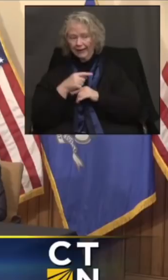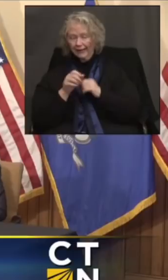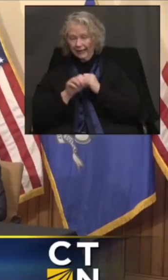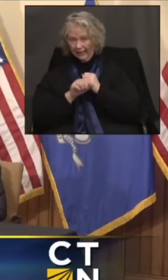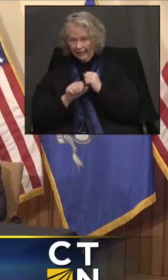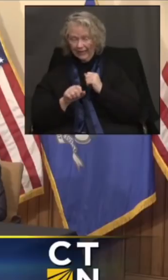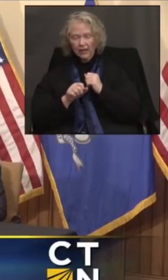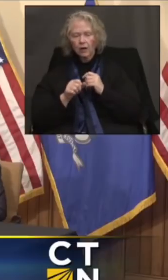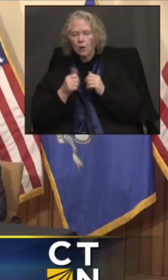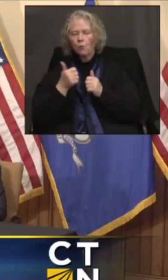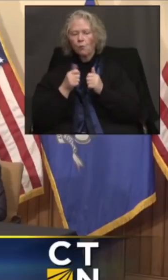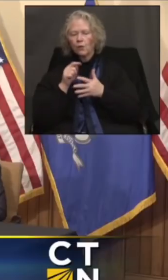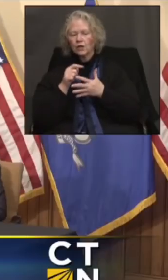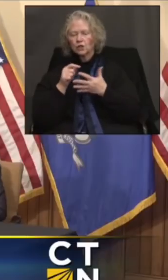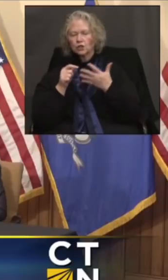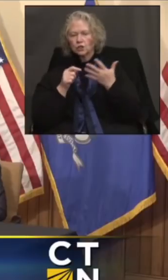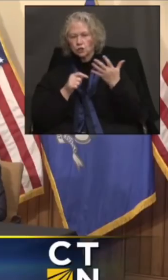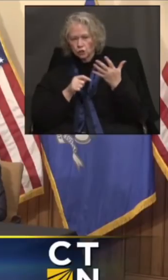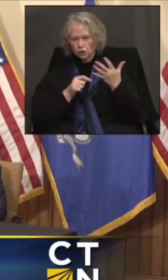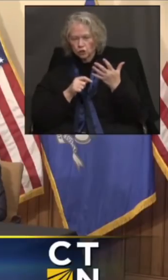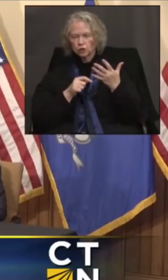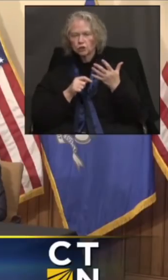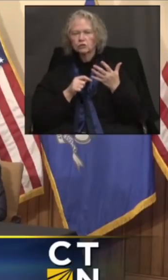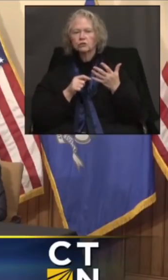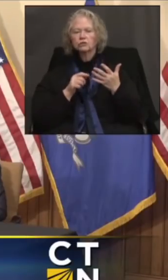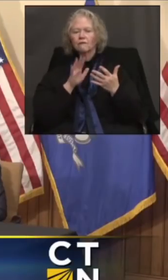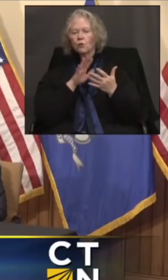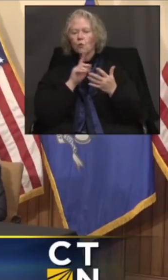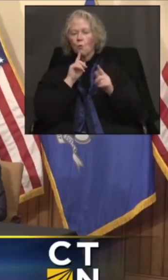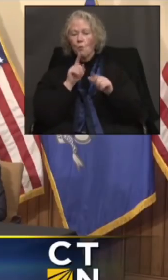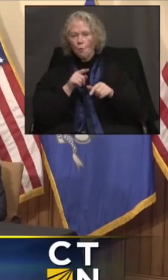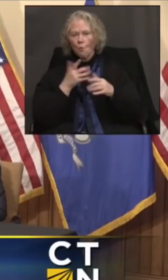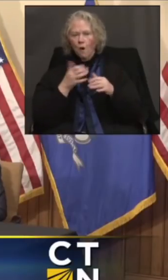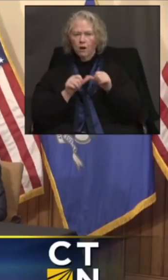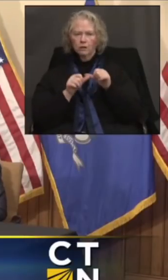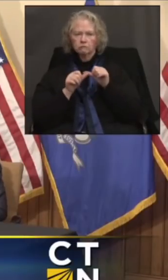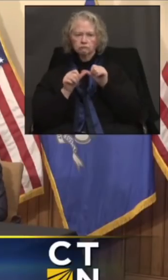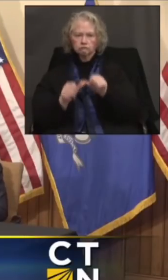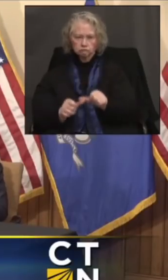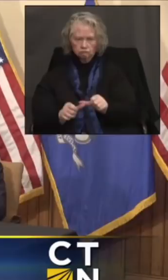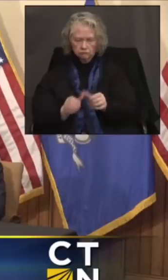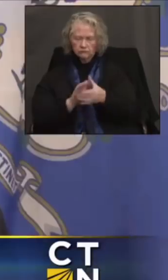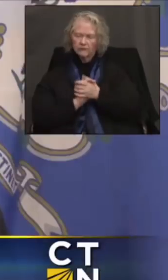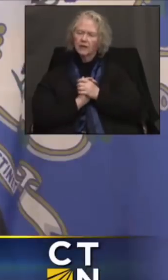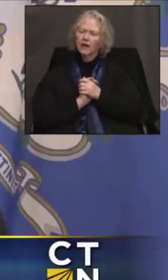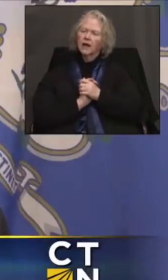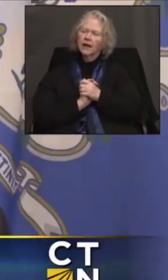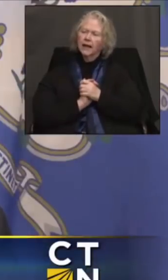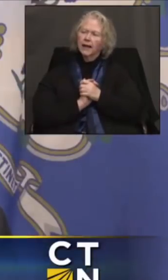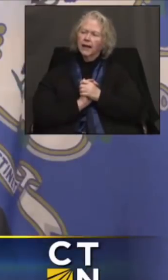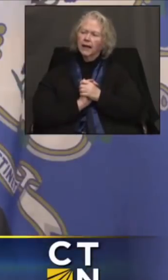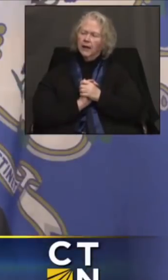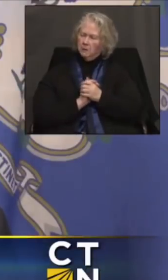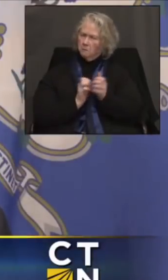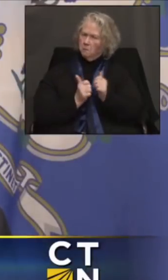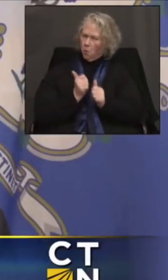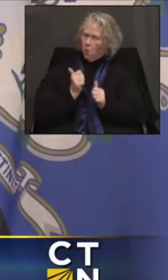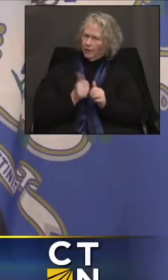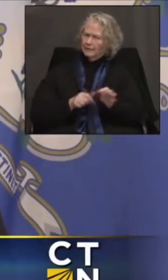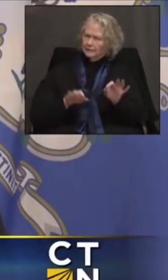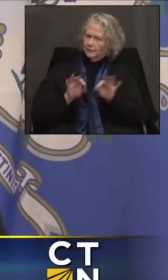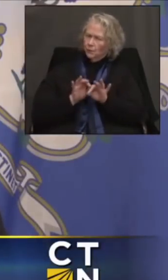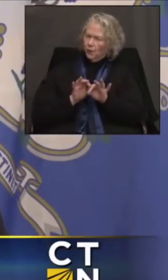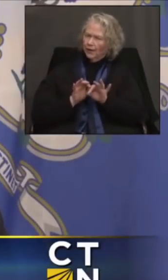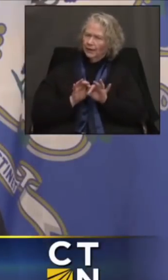know which executive orders you would definitely be extending? Yeah, the ones of most importance are